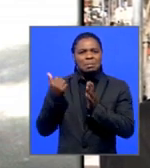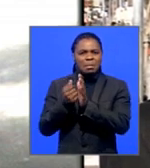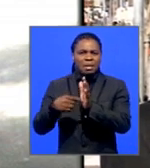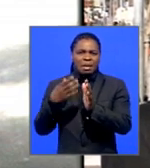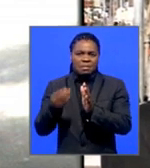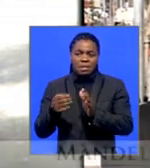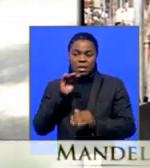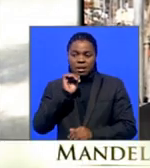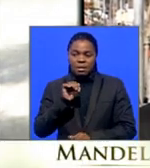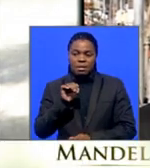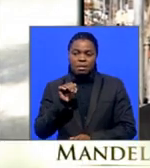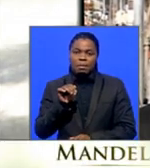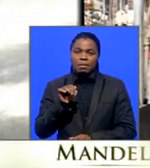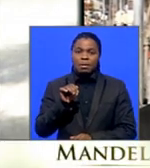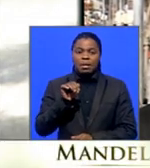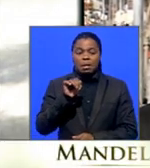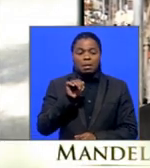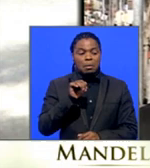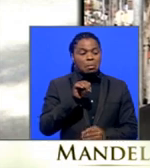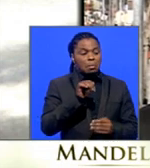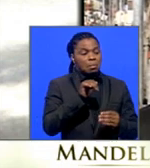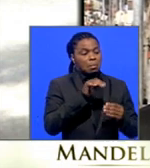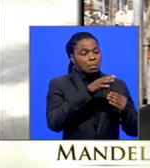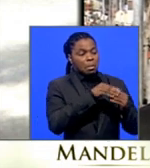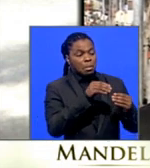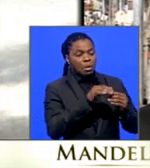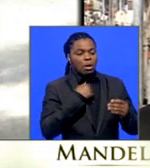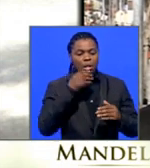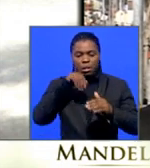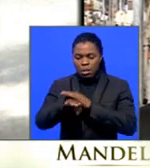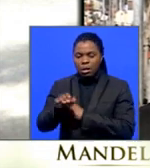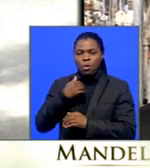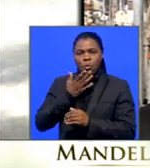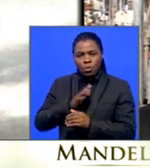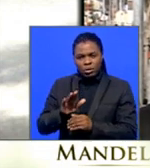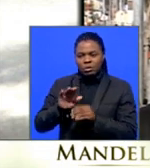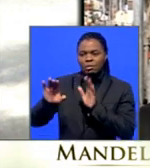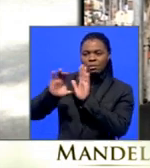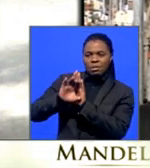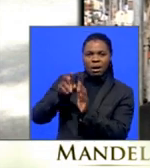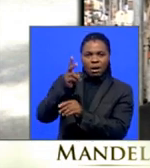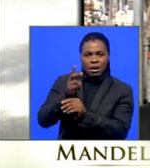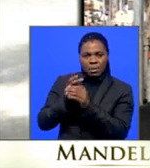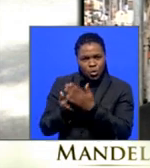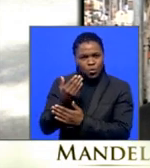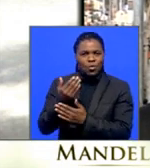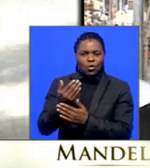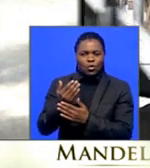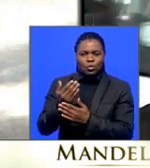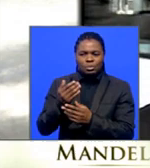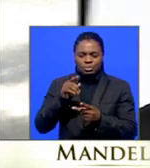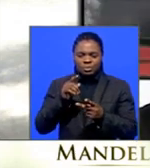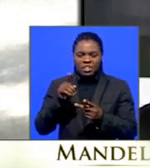or oppose when the member or go to renew the license of the vehicle, as well as